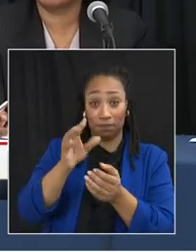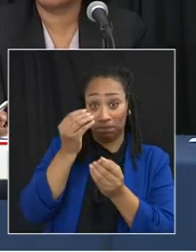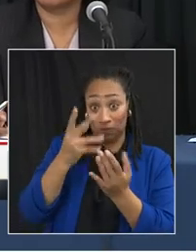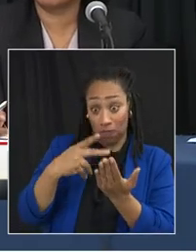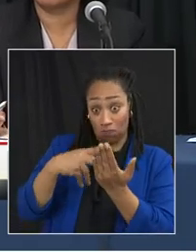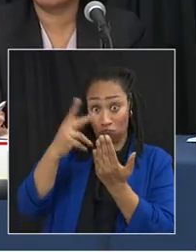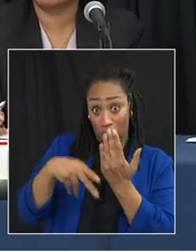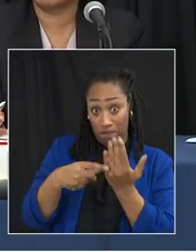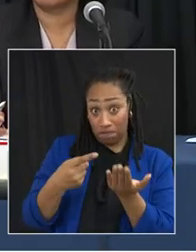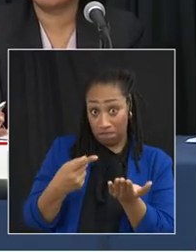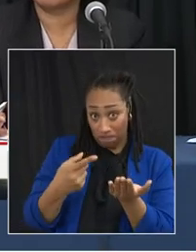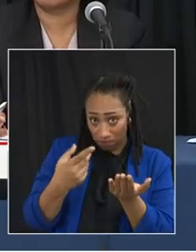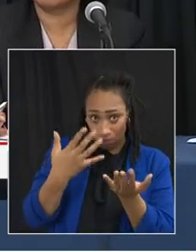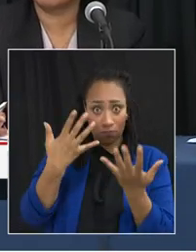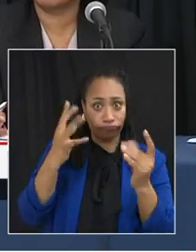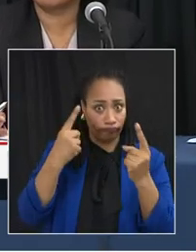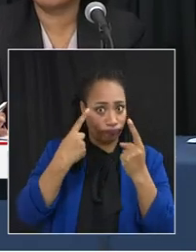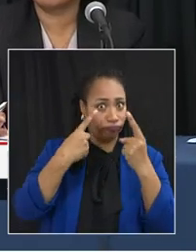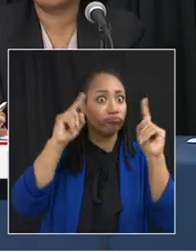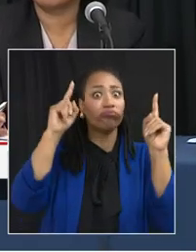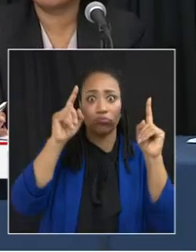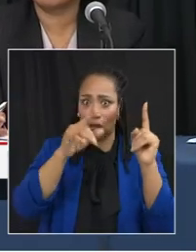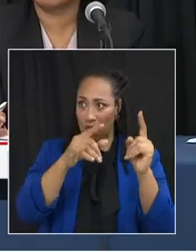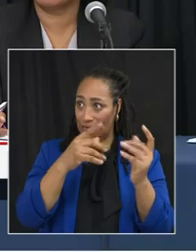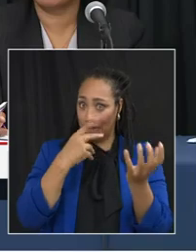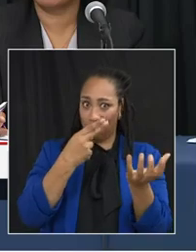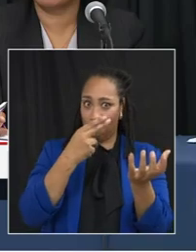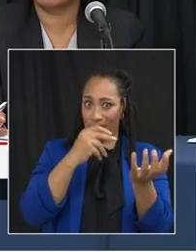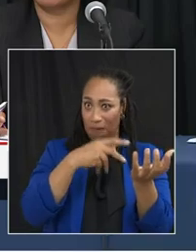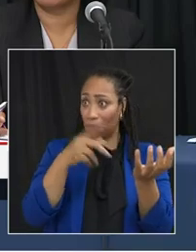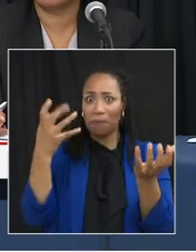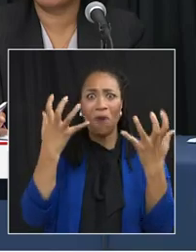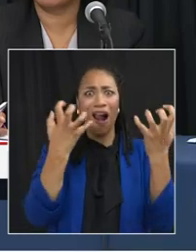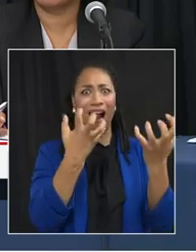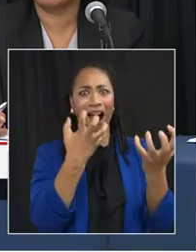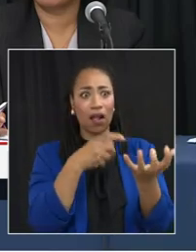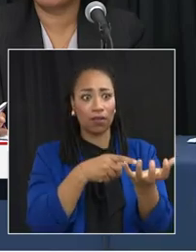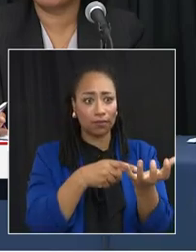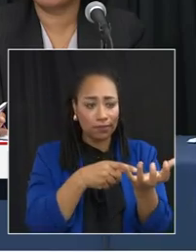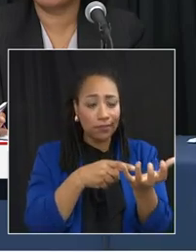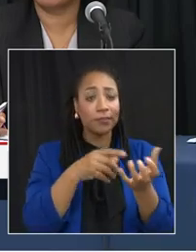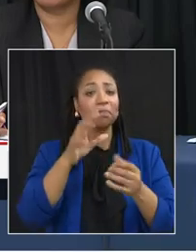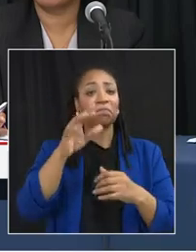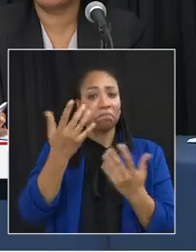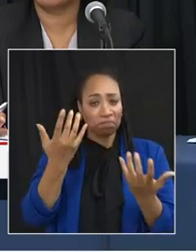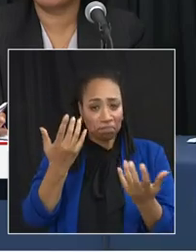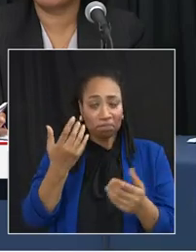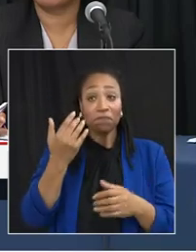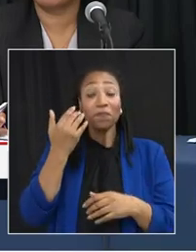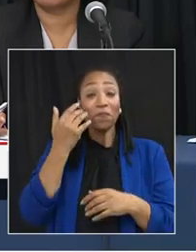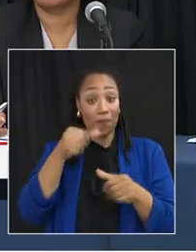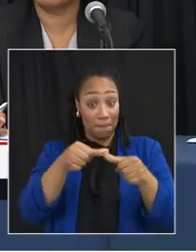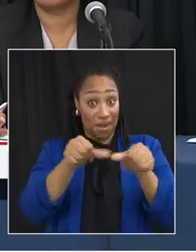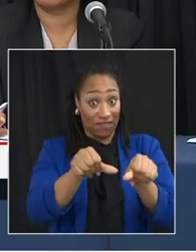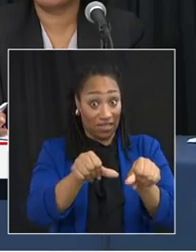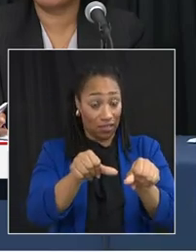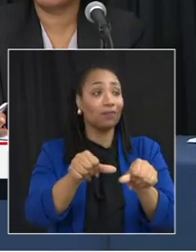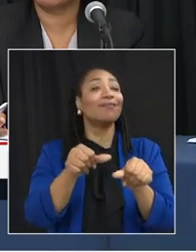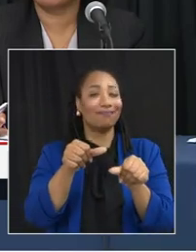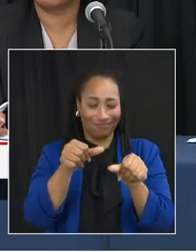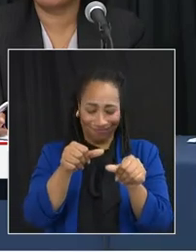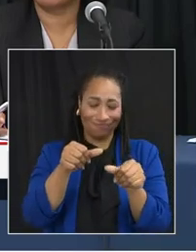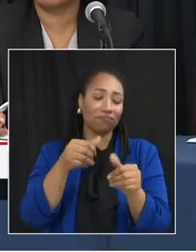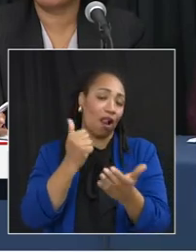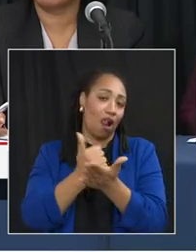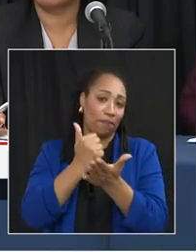provides essentially down payment assistance to someone buying a home, trying to build wealth for themselves. And so what the lottery